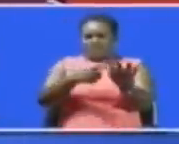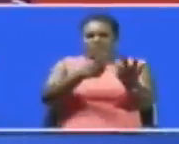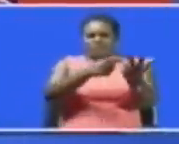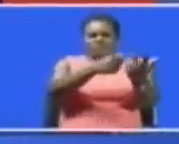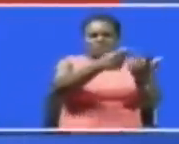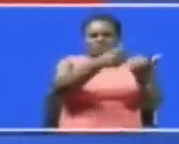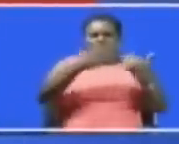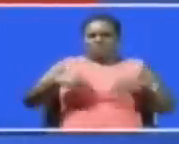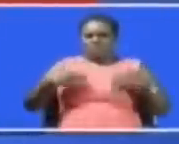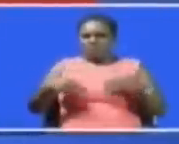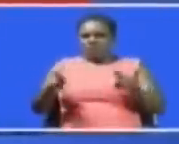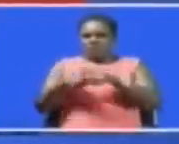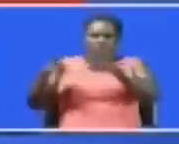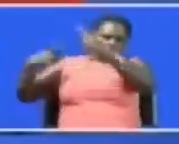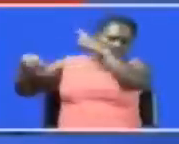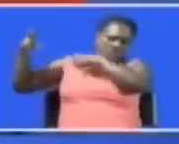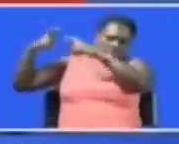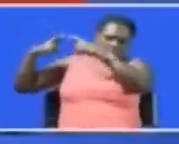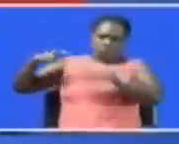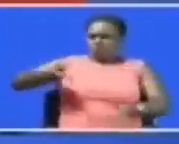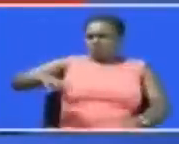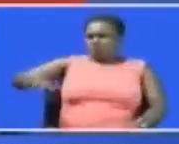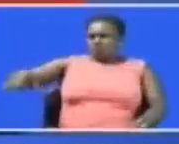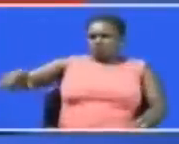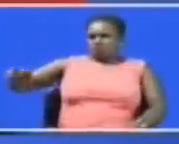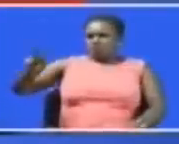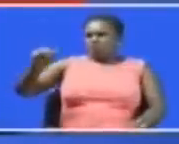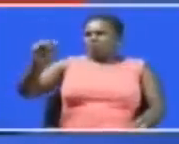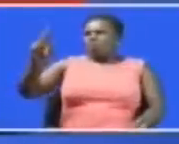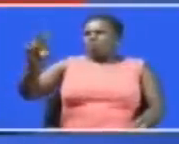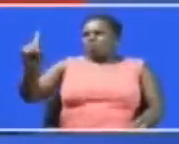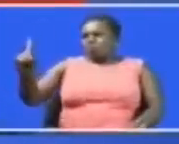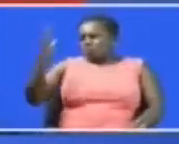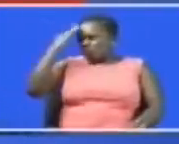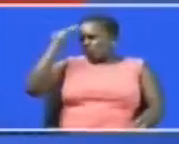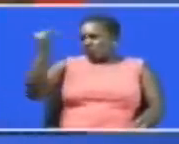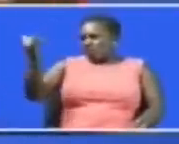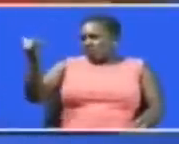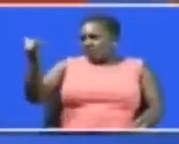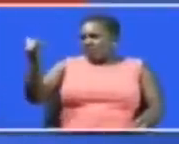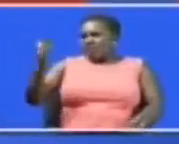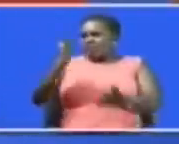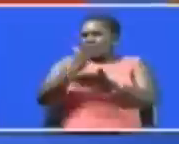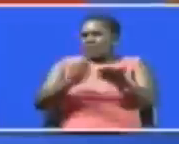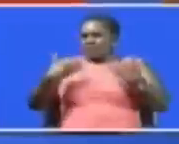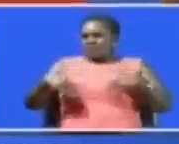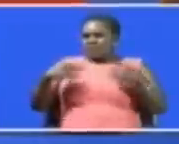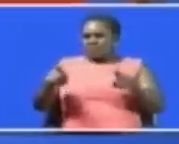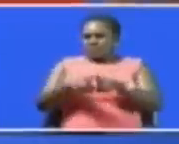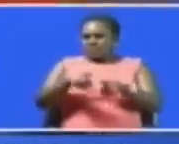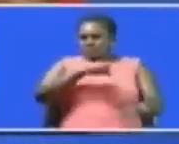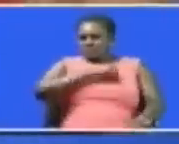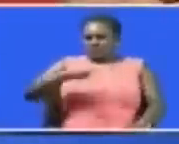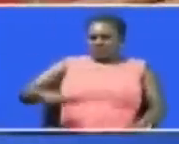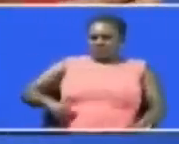and the review of constituencies that will follow and the wards. The reason being that there are people like Senator Orengo